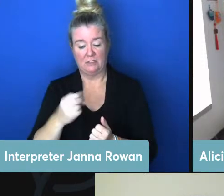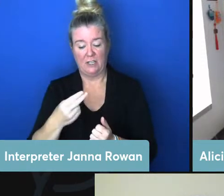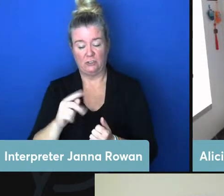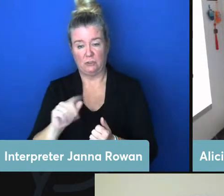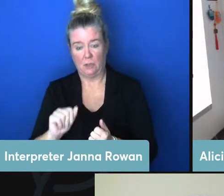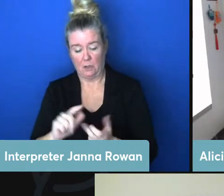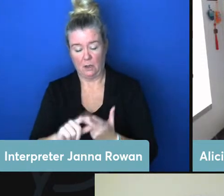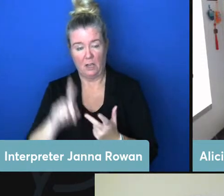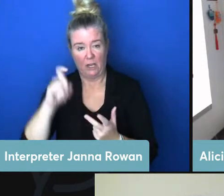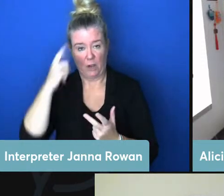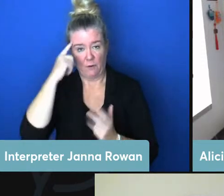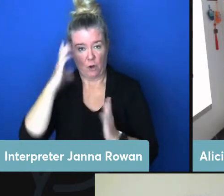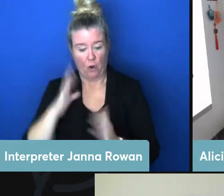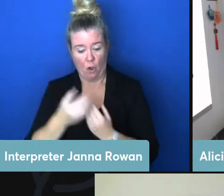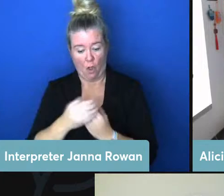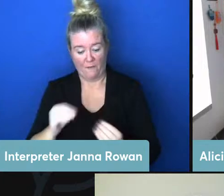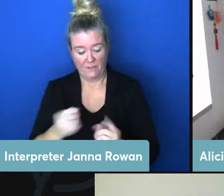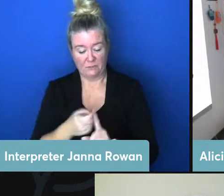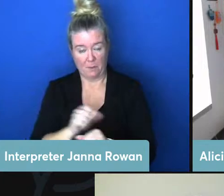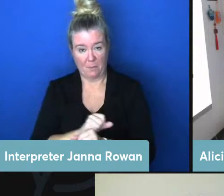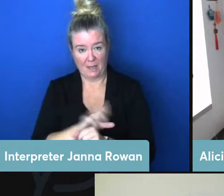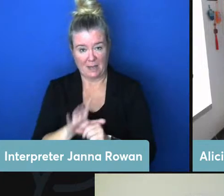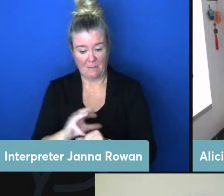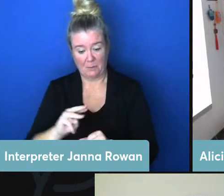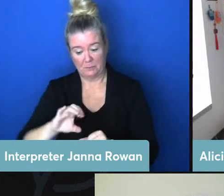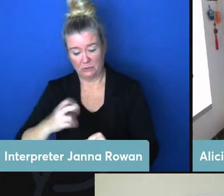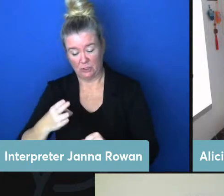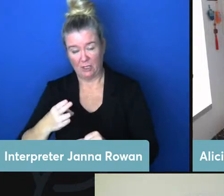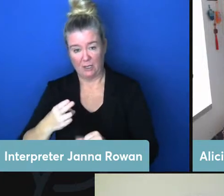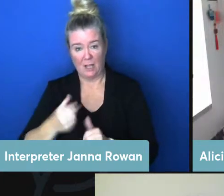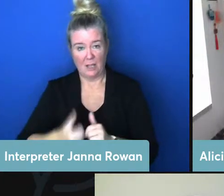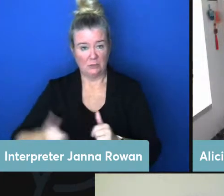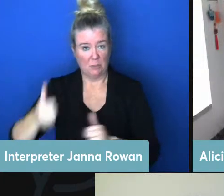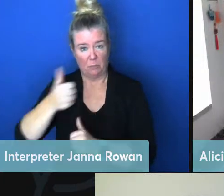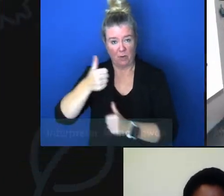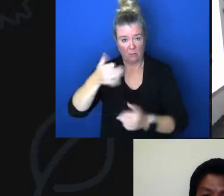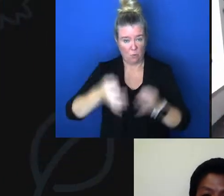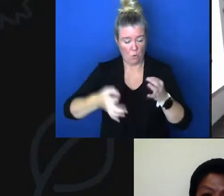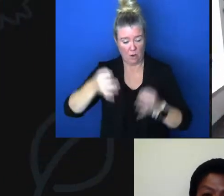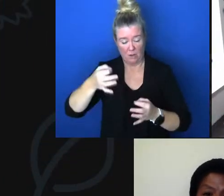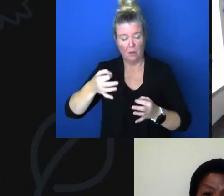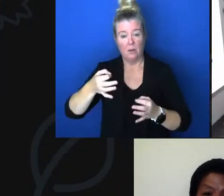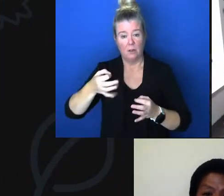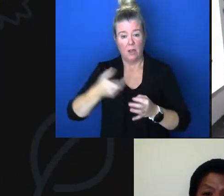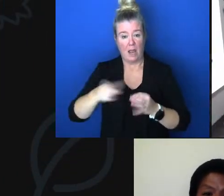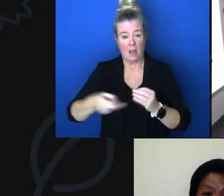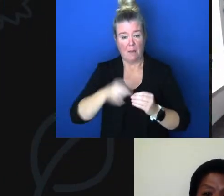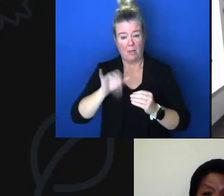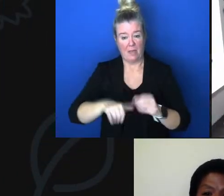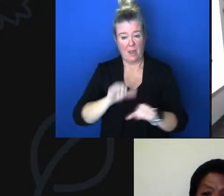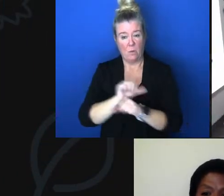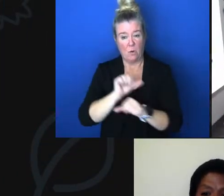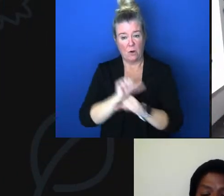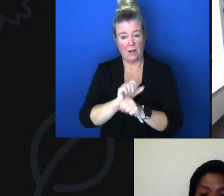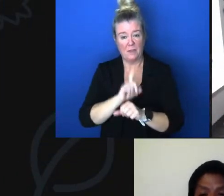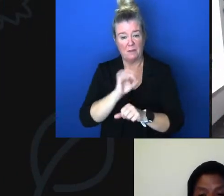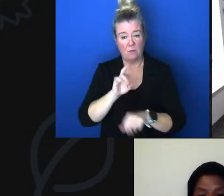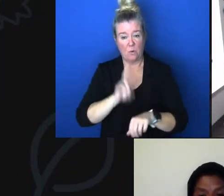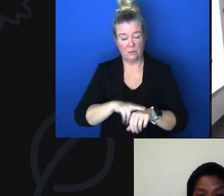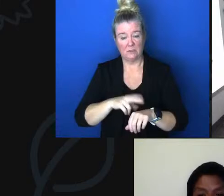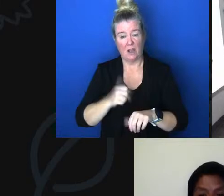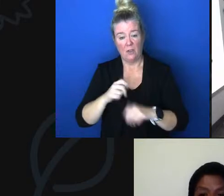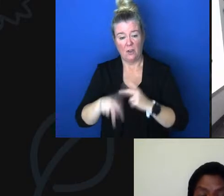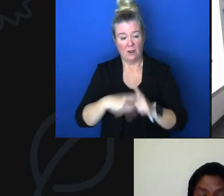office over the course of the pandemic, with the Michigan Supreme Court. And I'll talk a bit about that work. And then, you know, a certain amount of other stuff, trainings